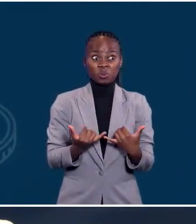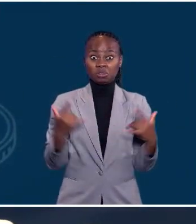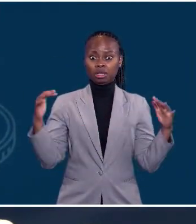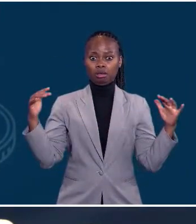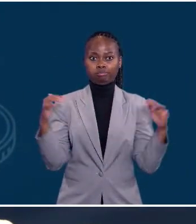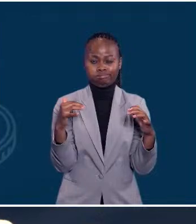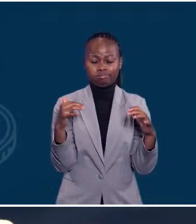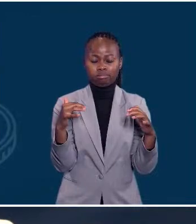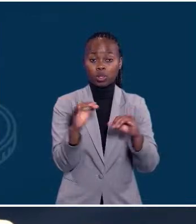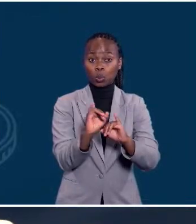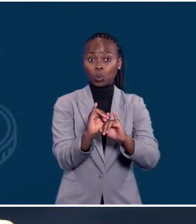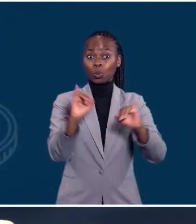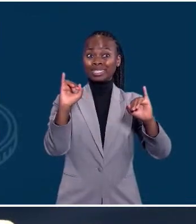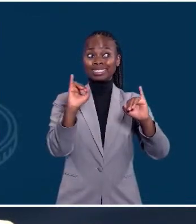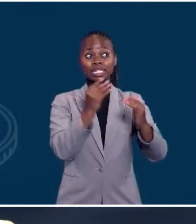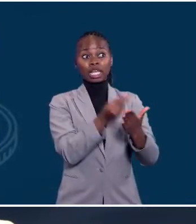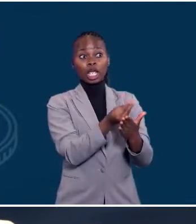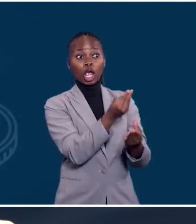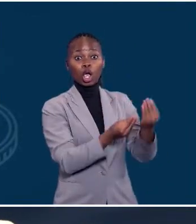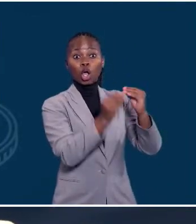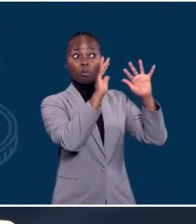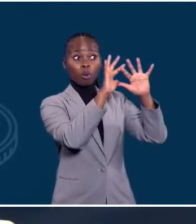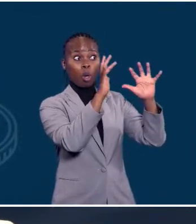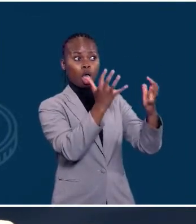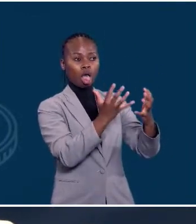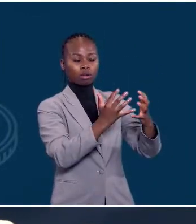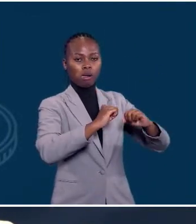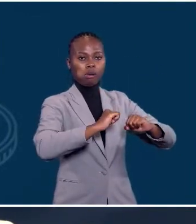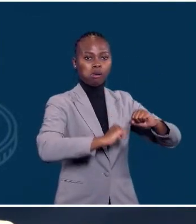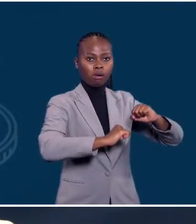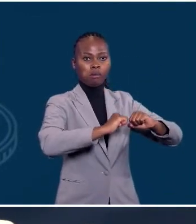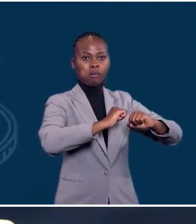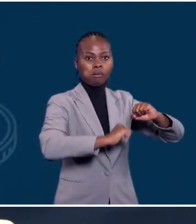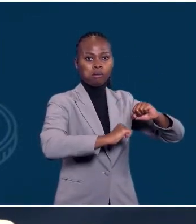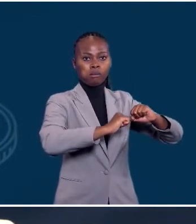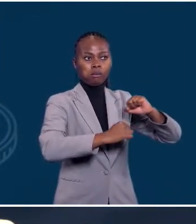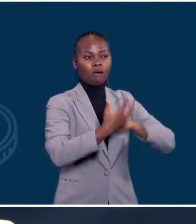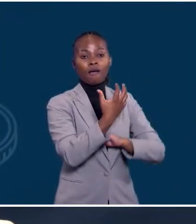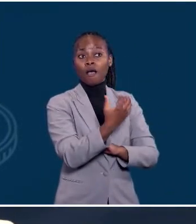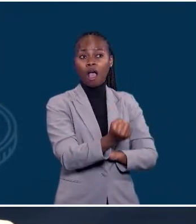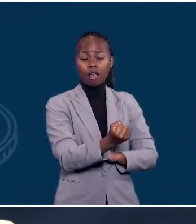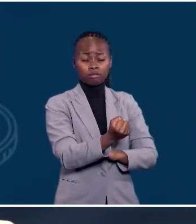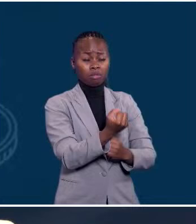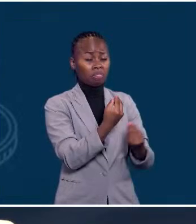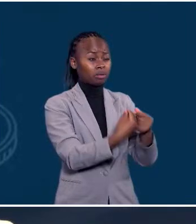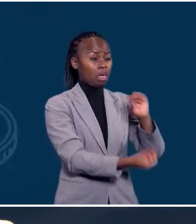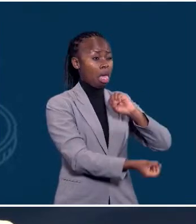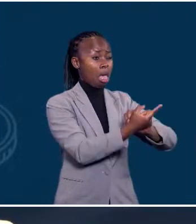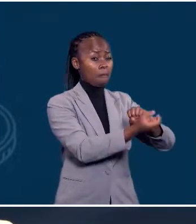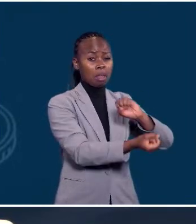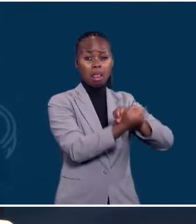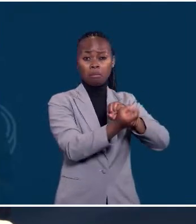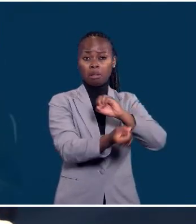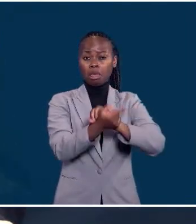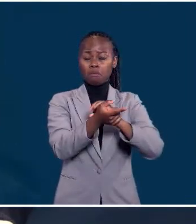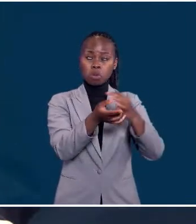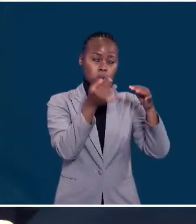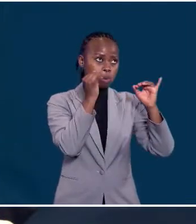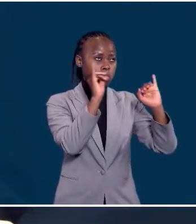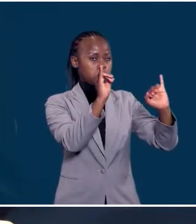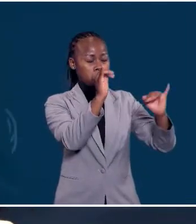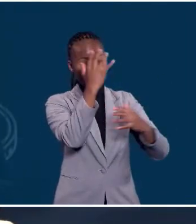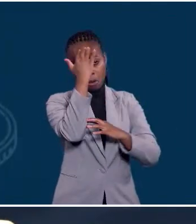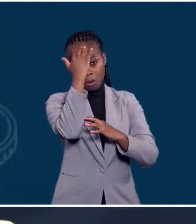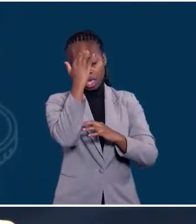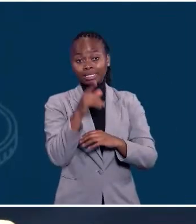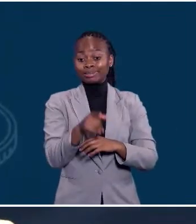world economy is in economic turmoil. The confidence regarding global economic developments we